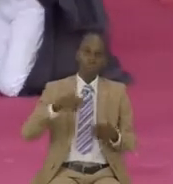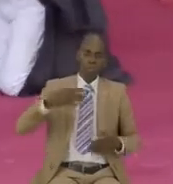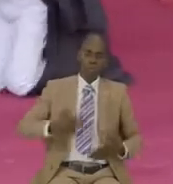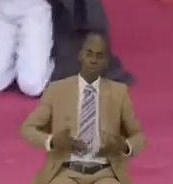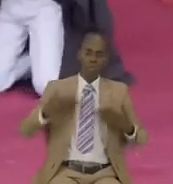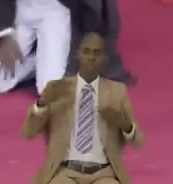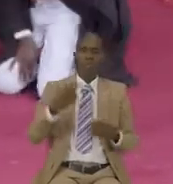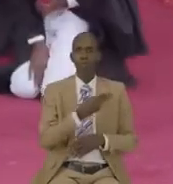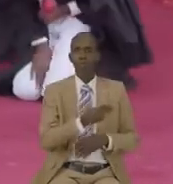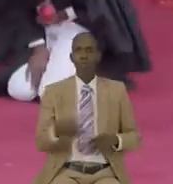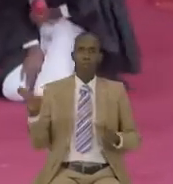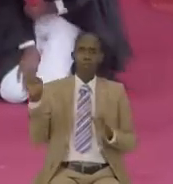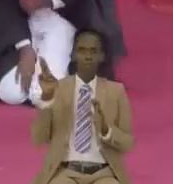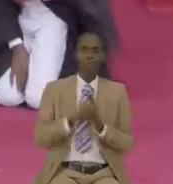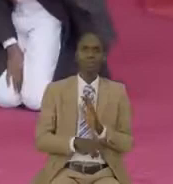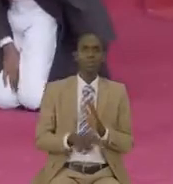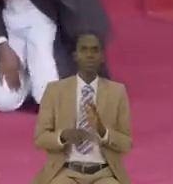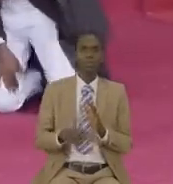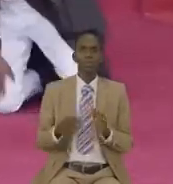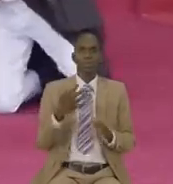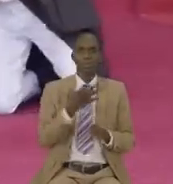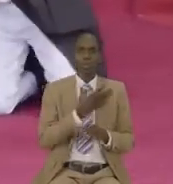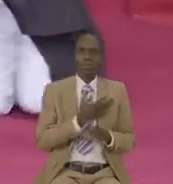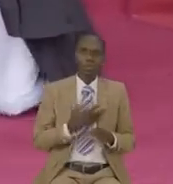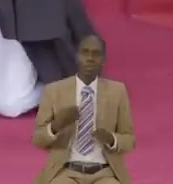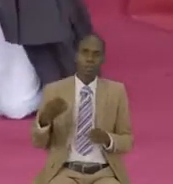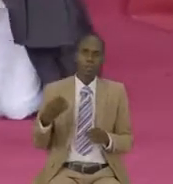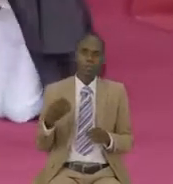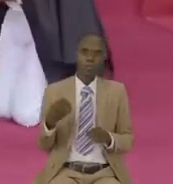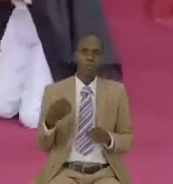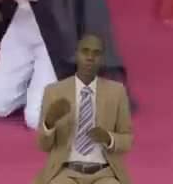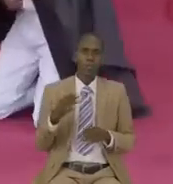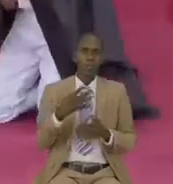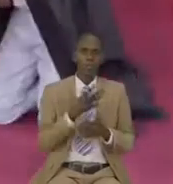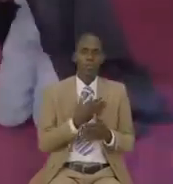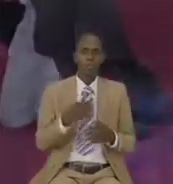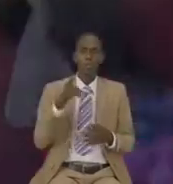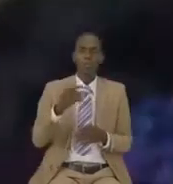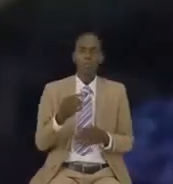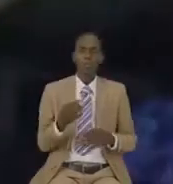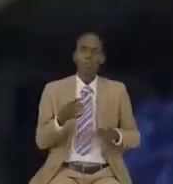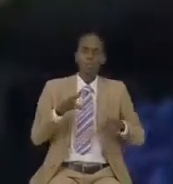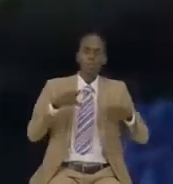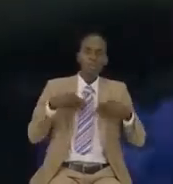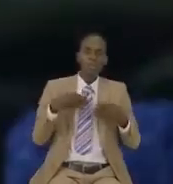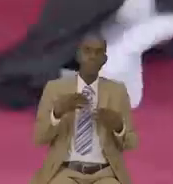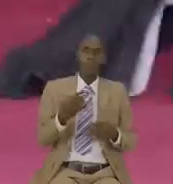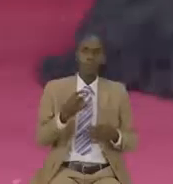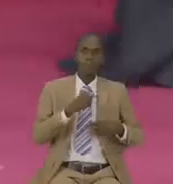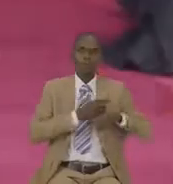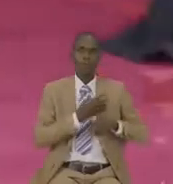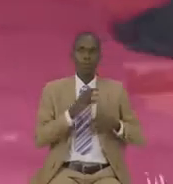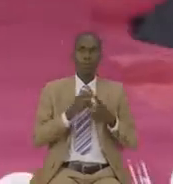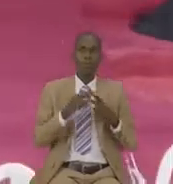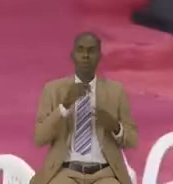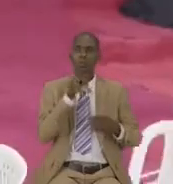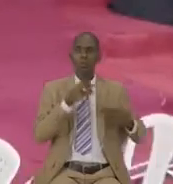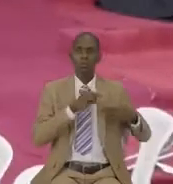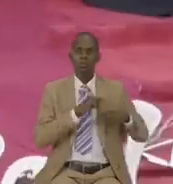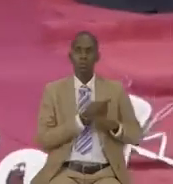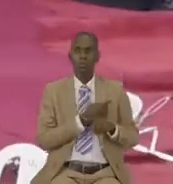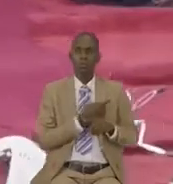the sword of the covenant by the law. Guilty or not guilty? Not guilty. And I,